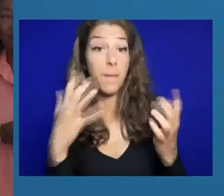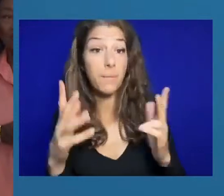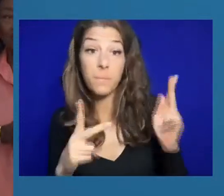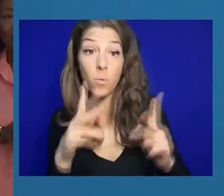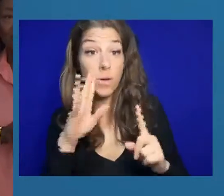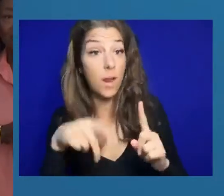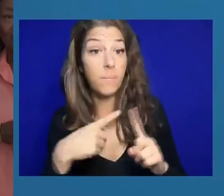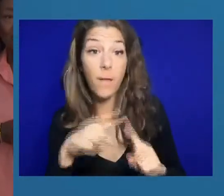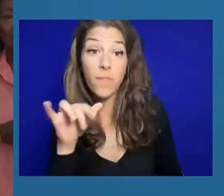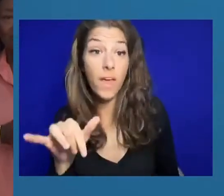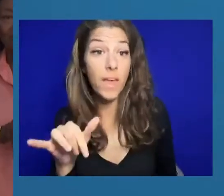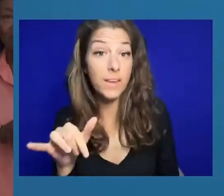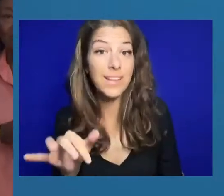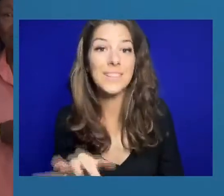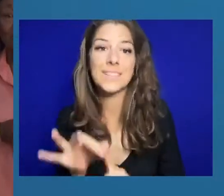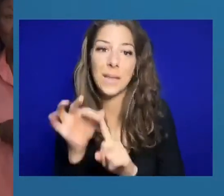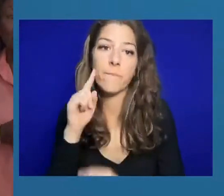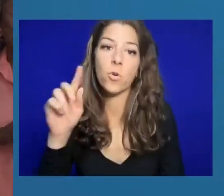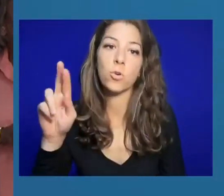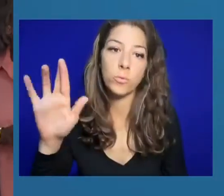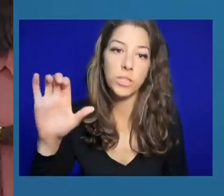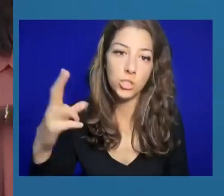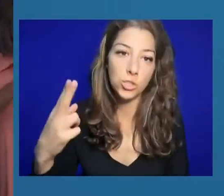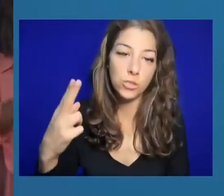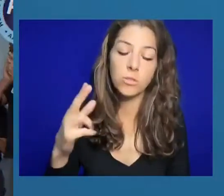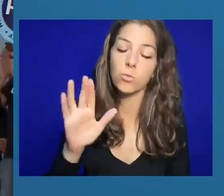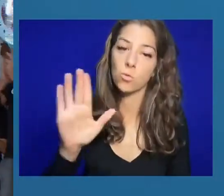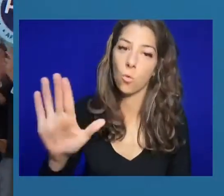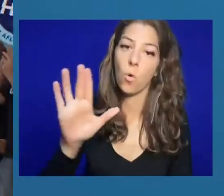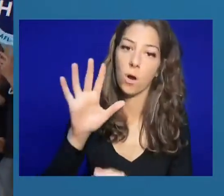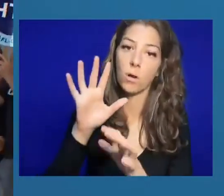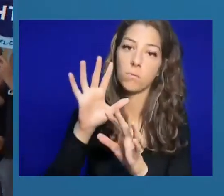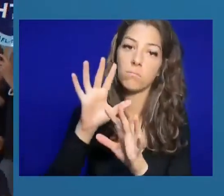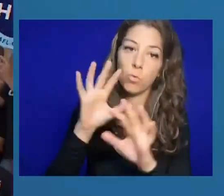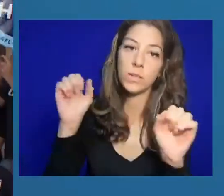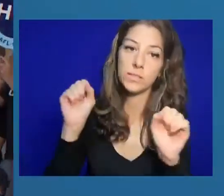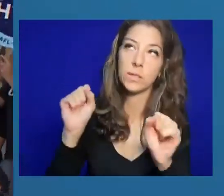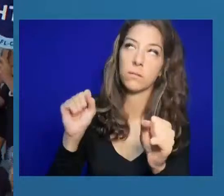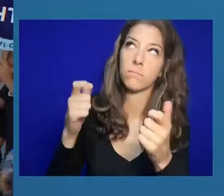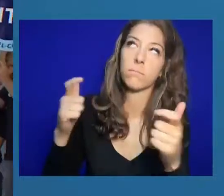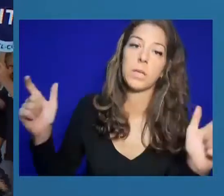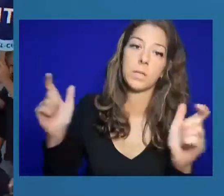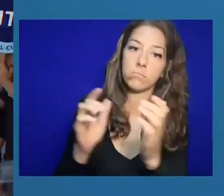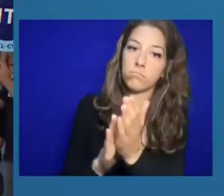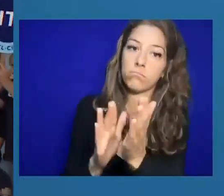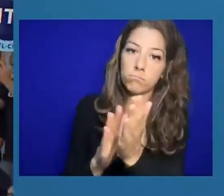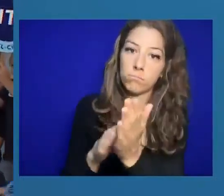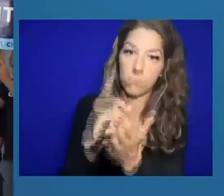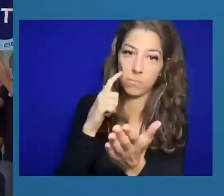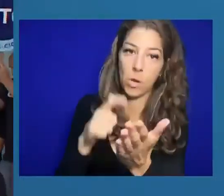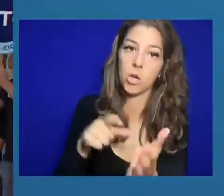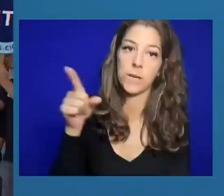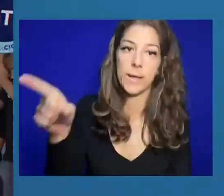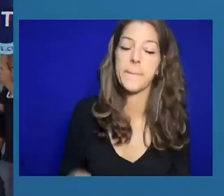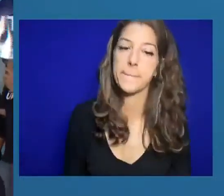it except for Rich. So you should give your president a big round of applause on that.